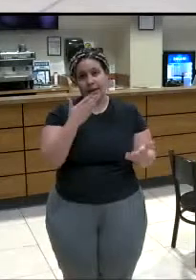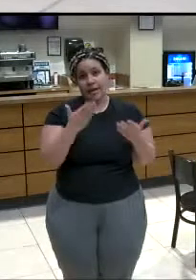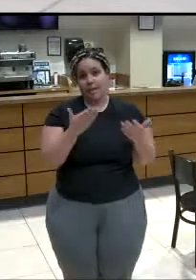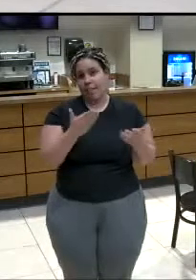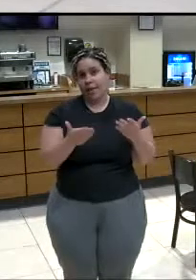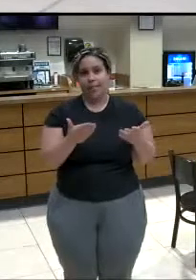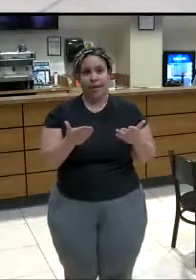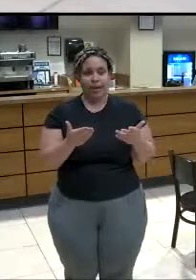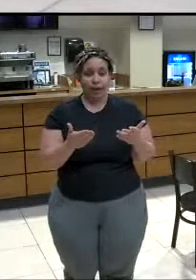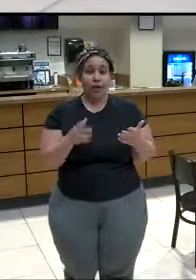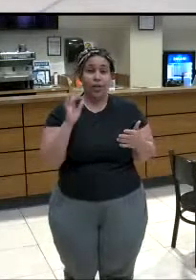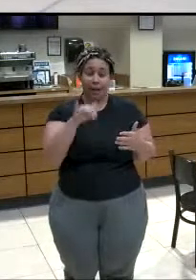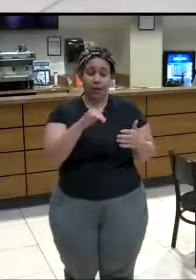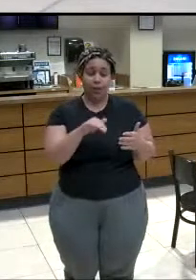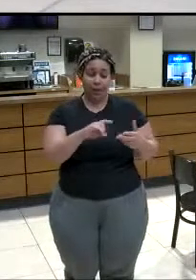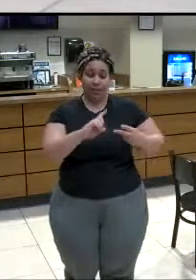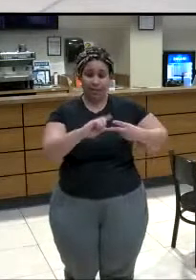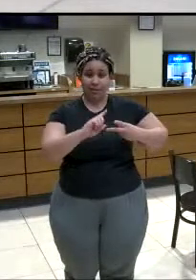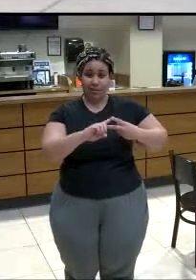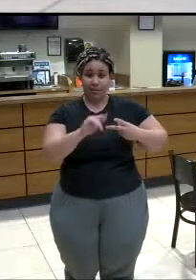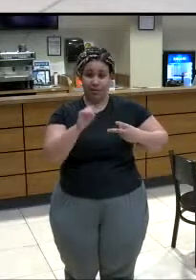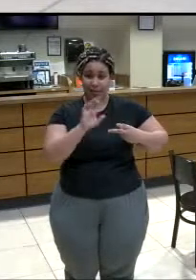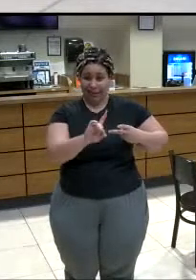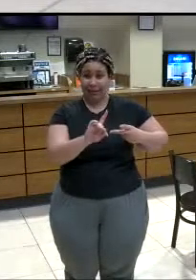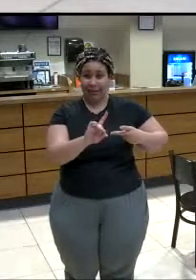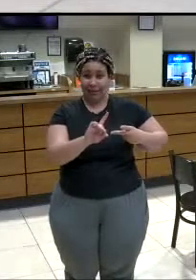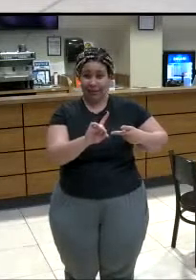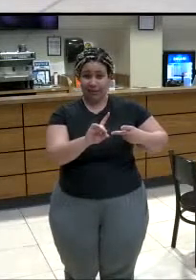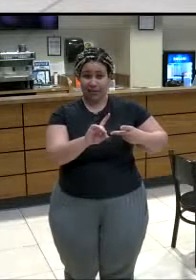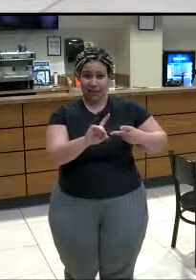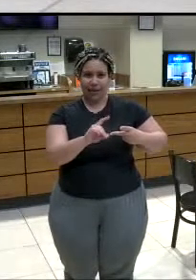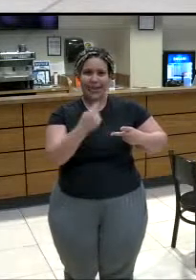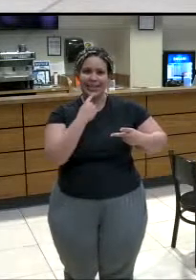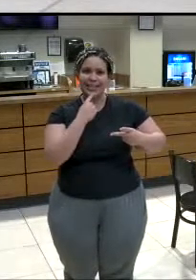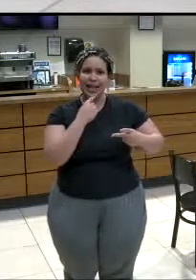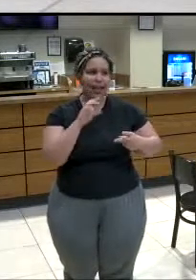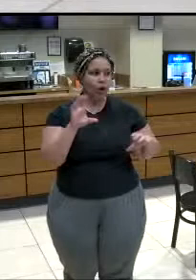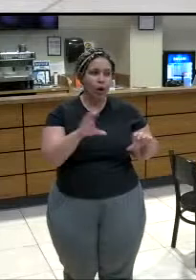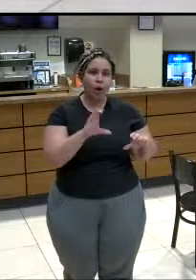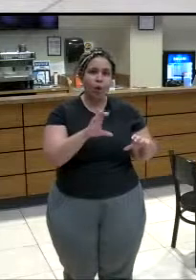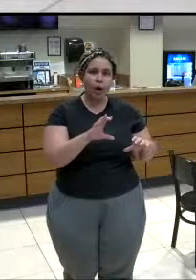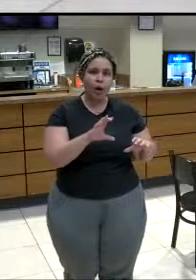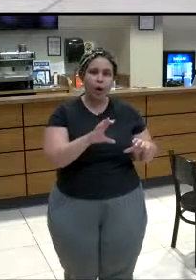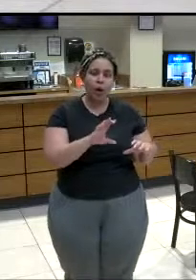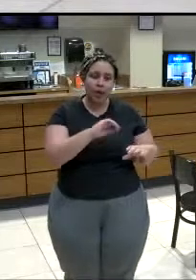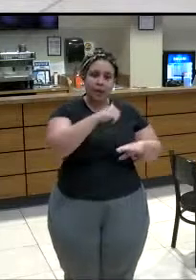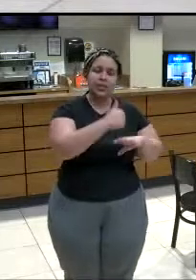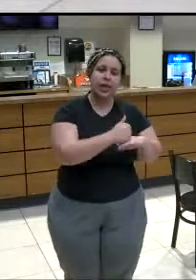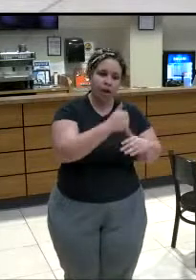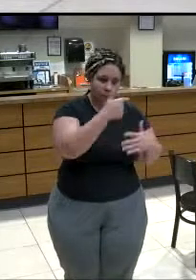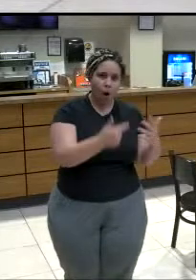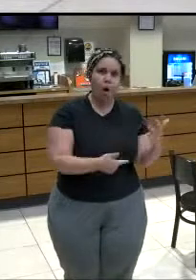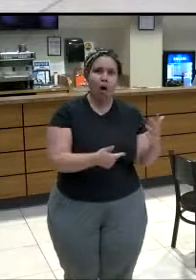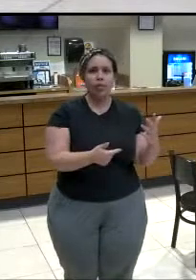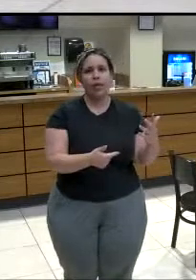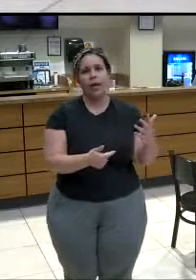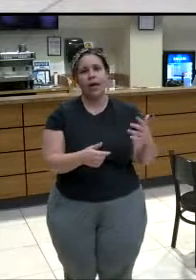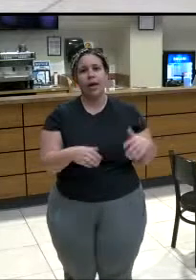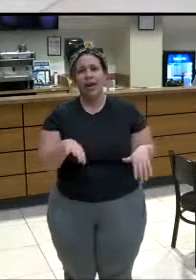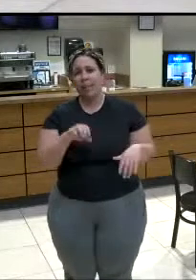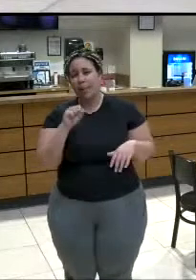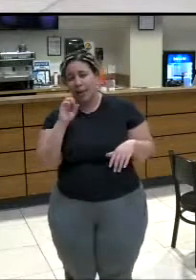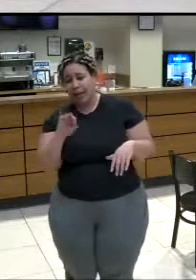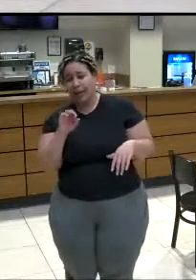Those would be our lead measures. We could go about and say we're going to do all of that. But if 300,000 14-year-olds